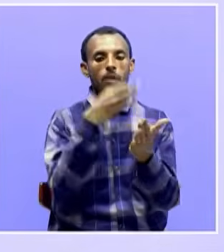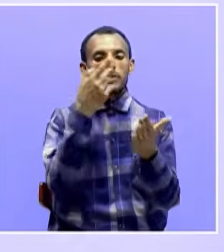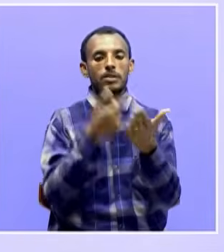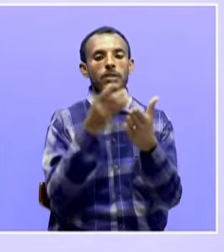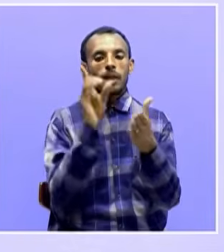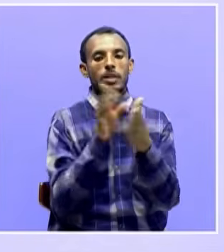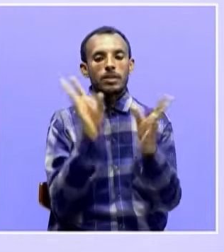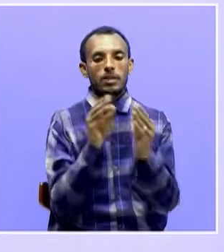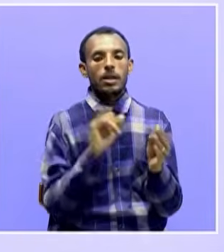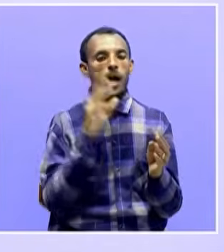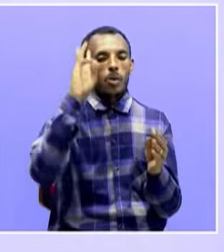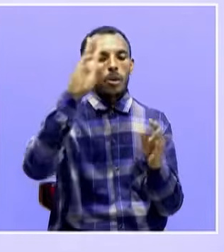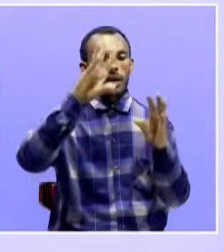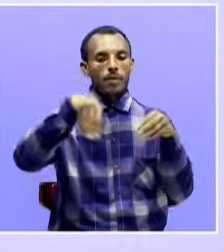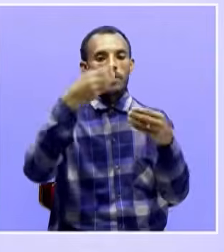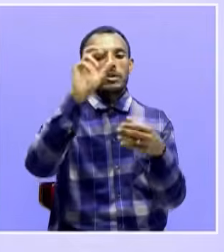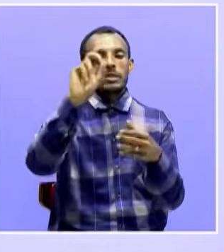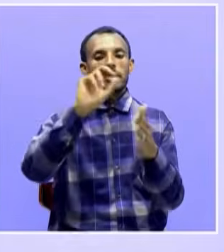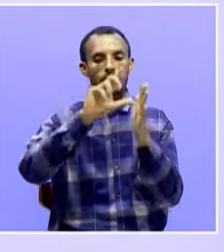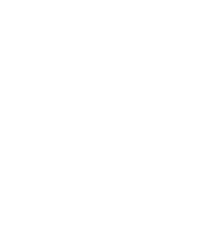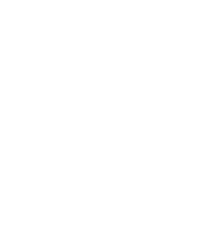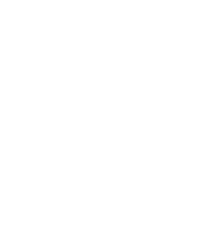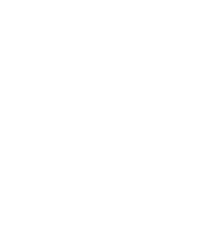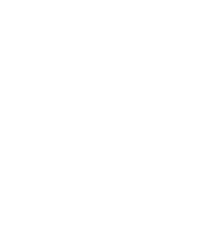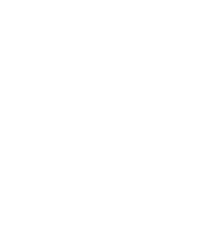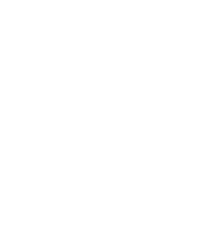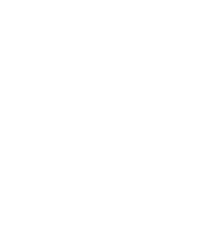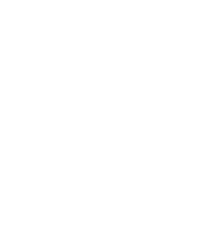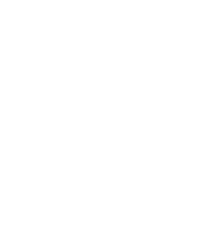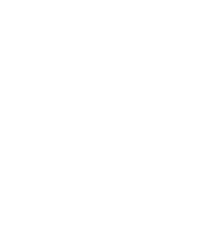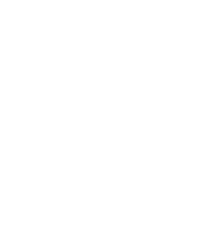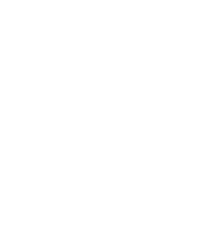set. I'll give you 30 seconds for this.